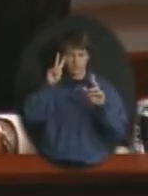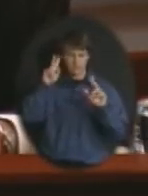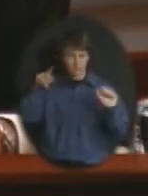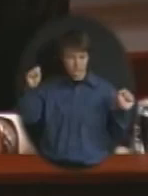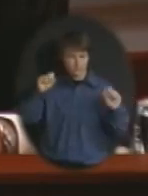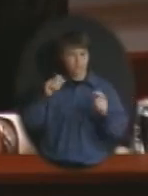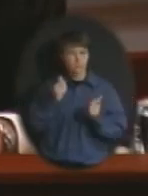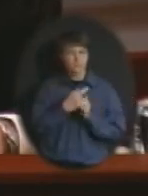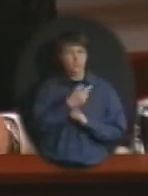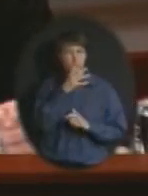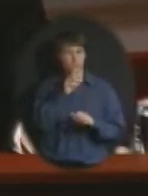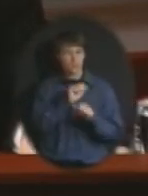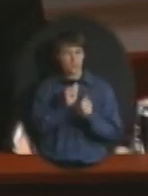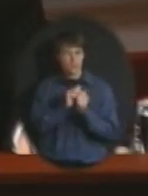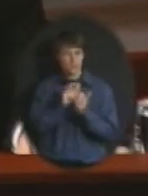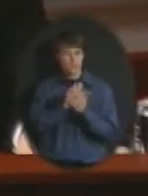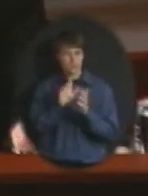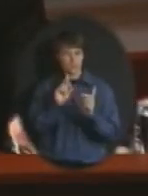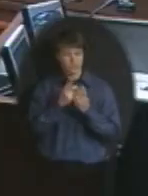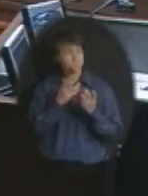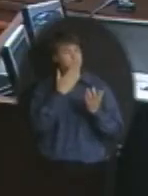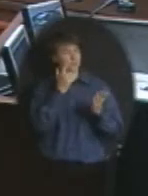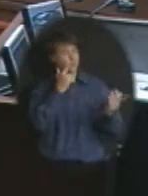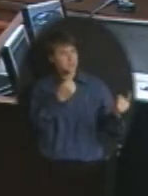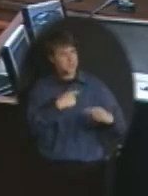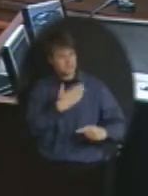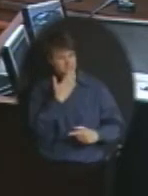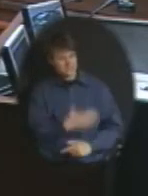district. Thank you for coming.